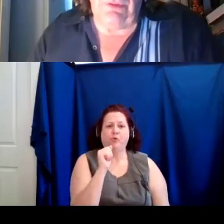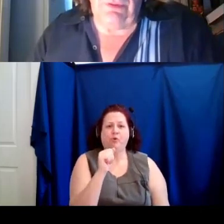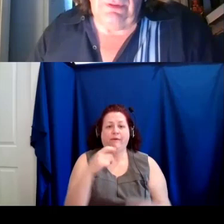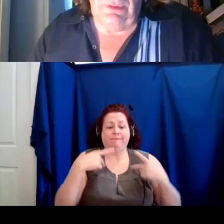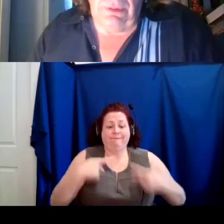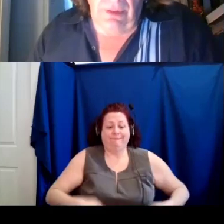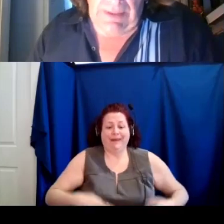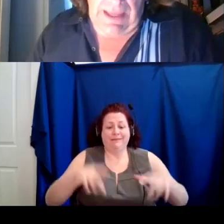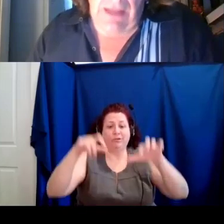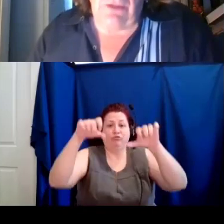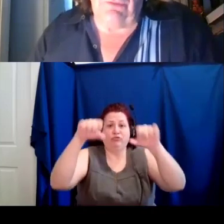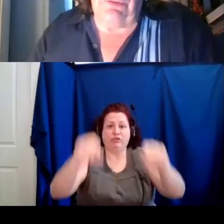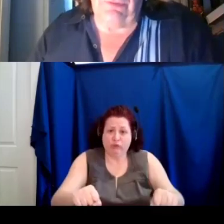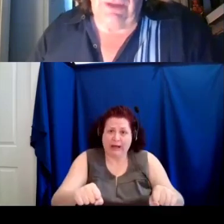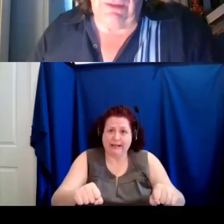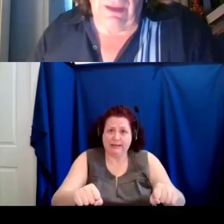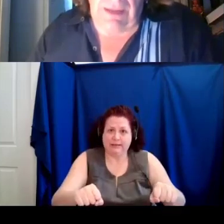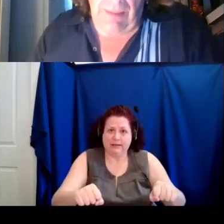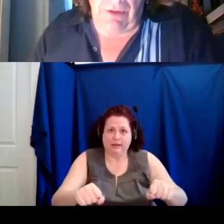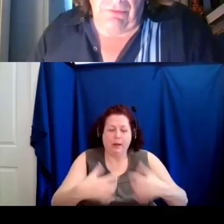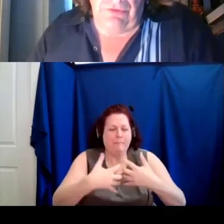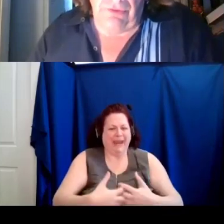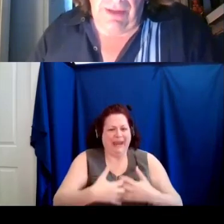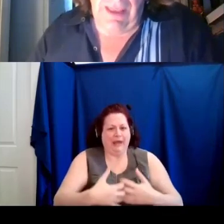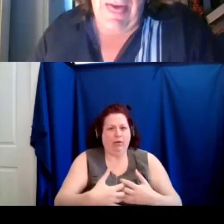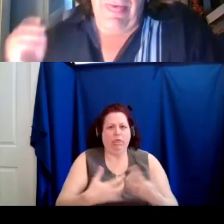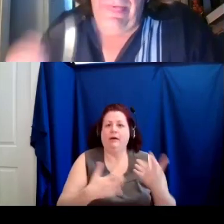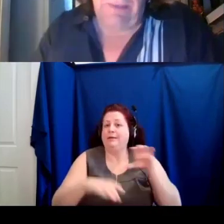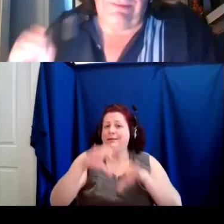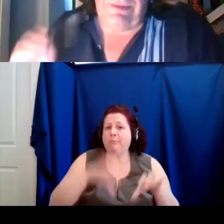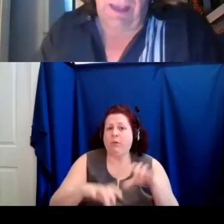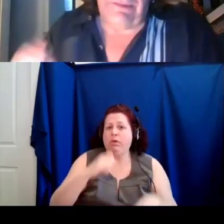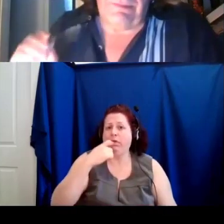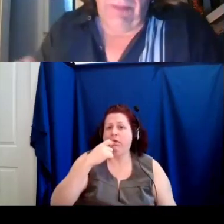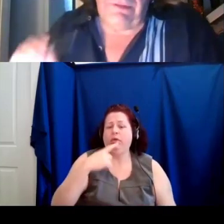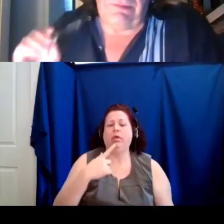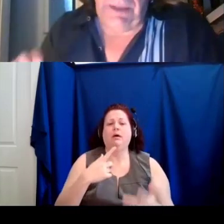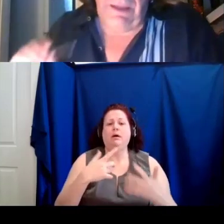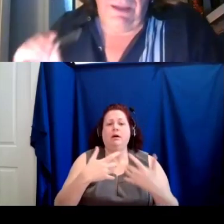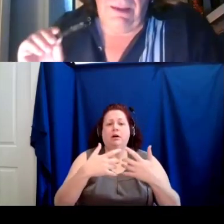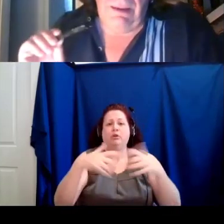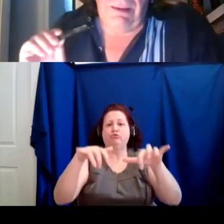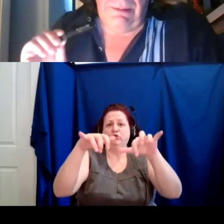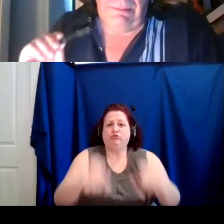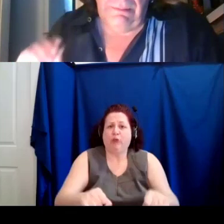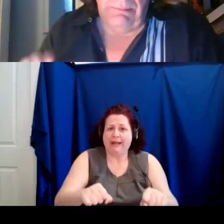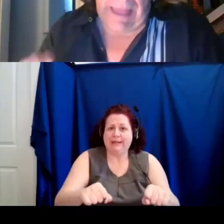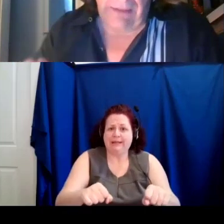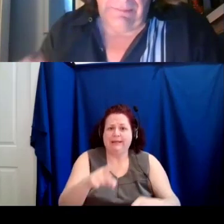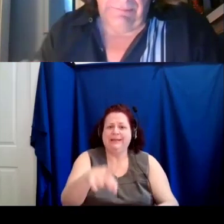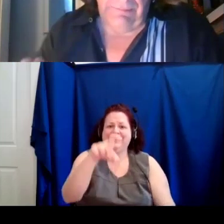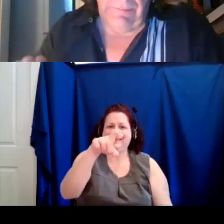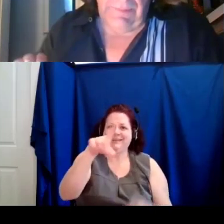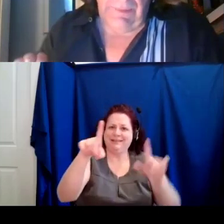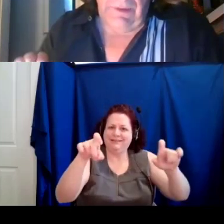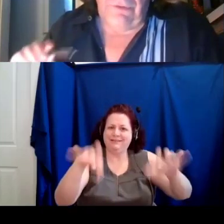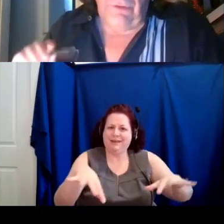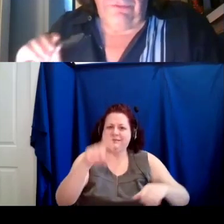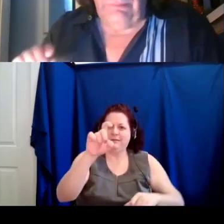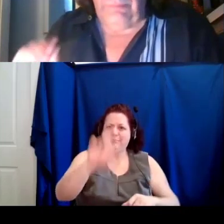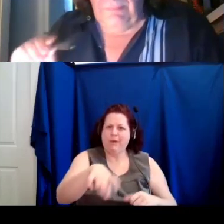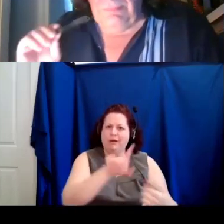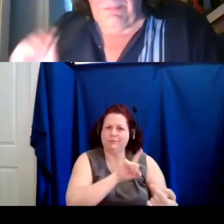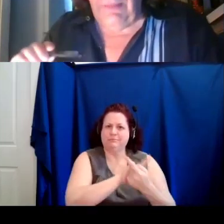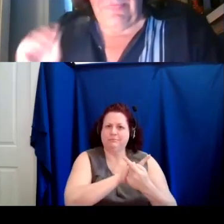hold, a mechanical restraint, a chemical restraint, this test must be met.